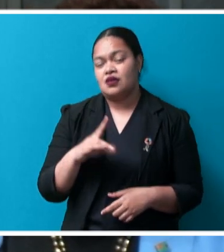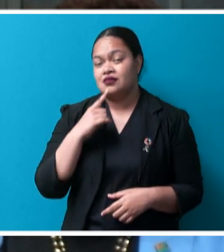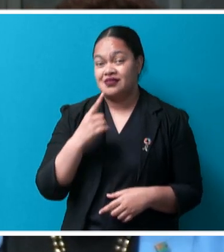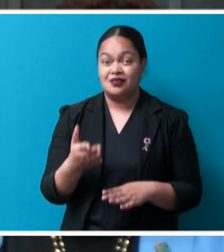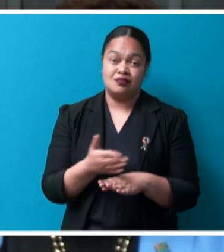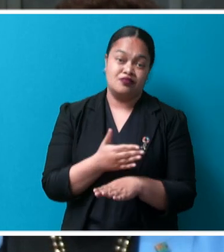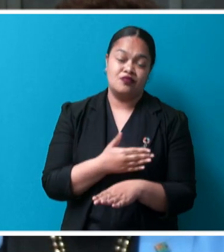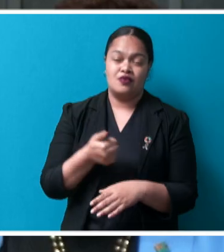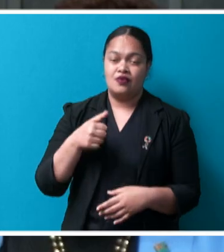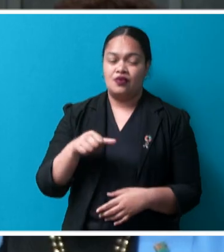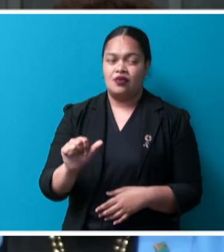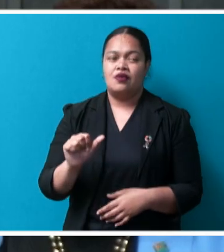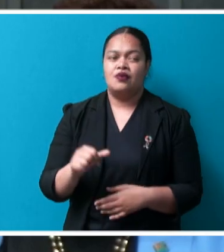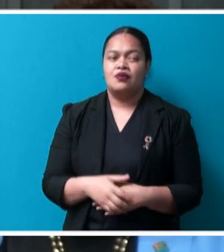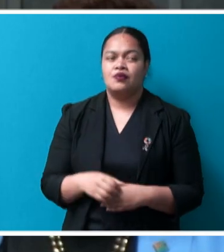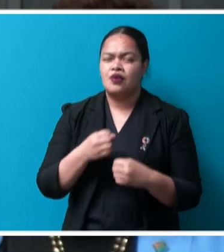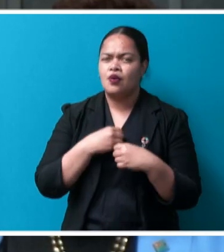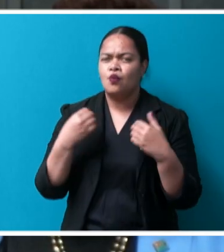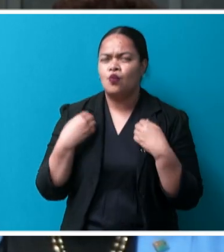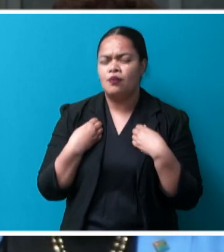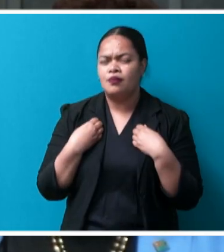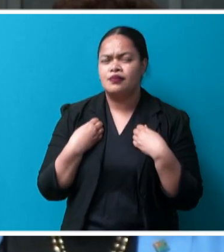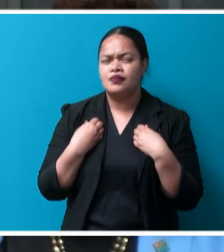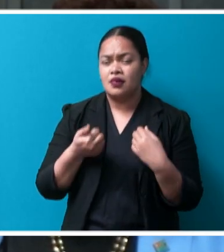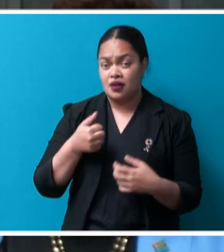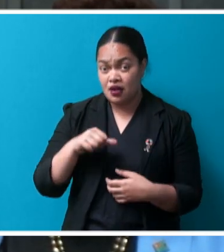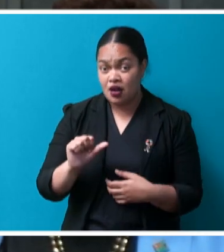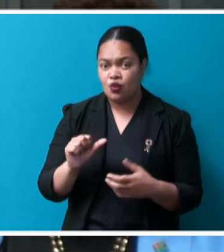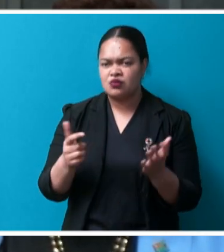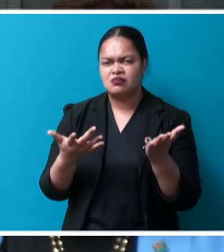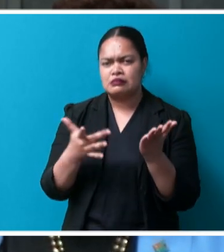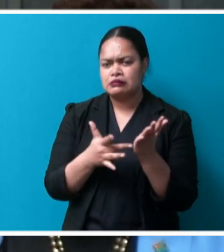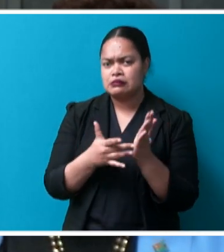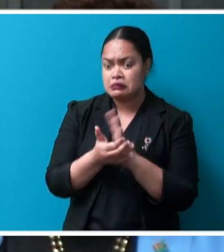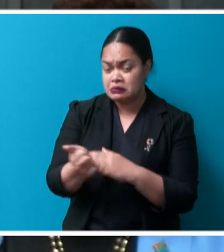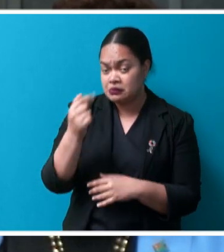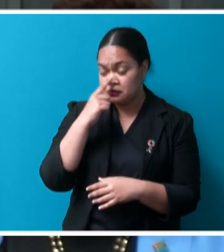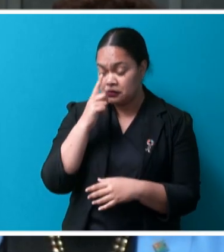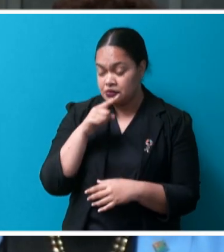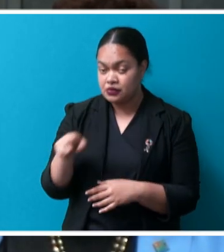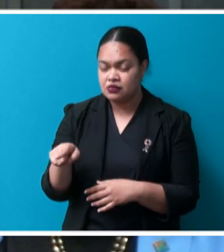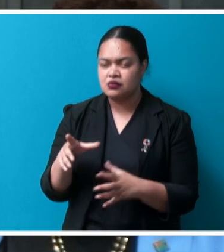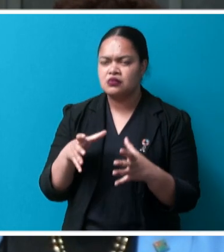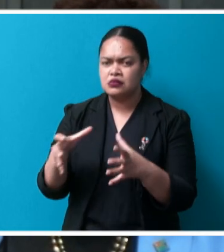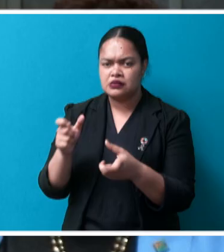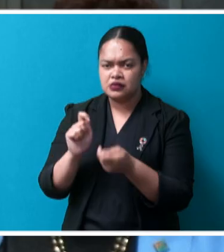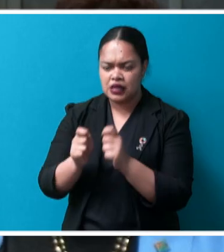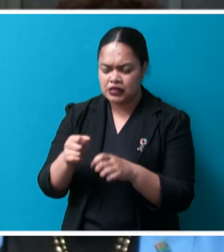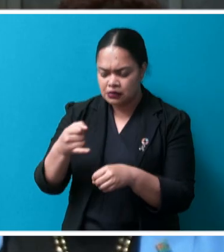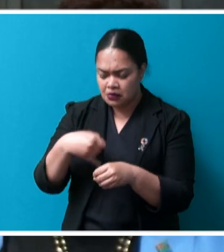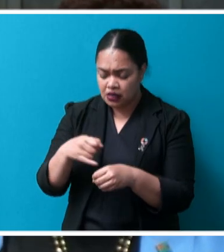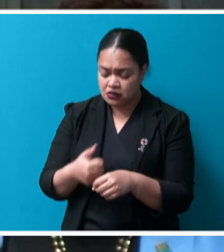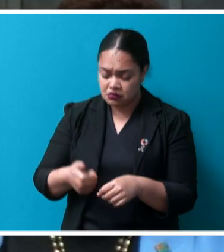to allow our technical people to test medicine